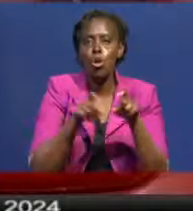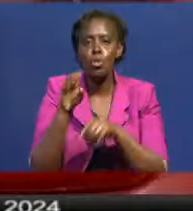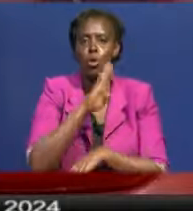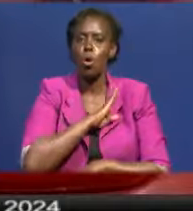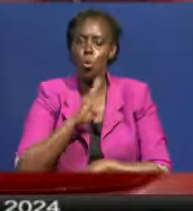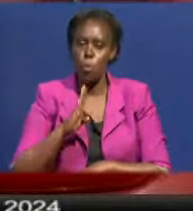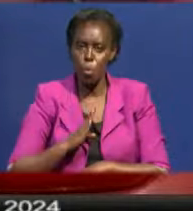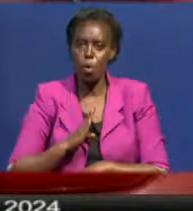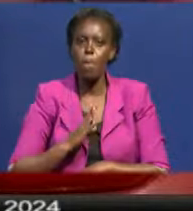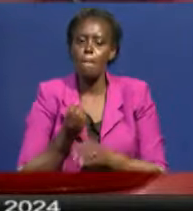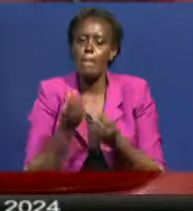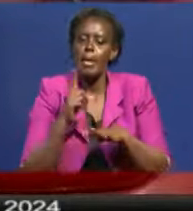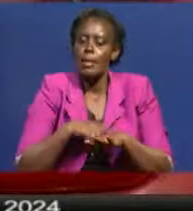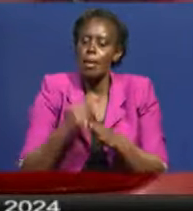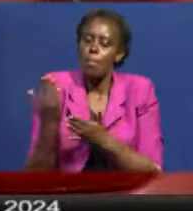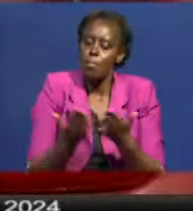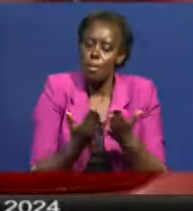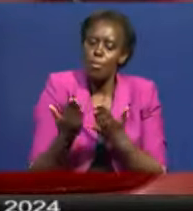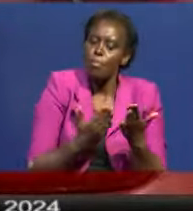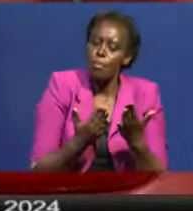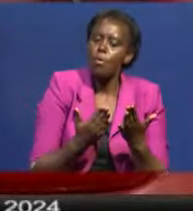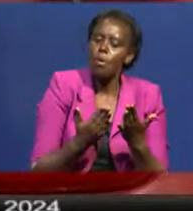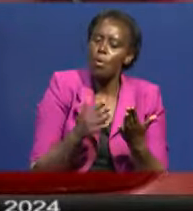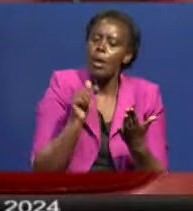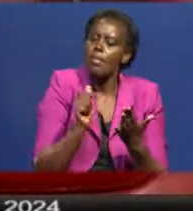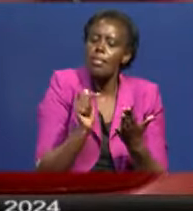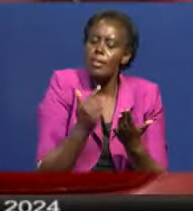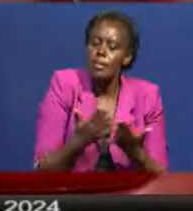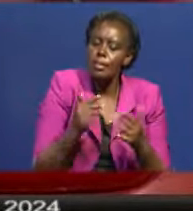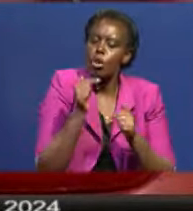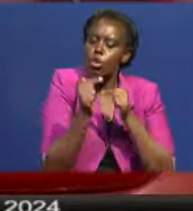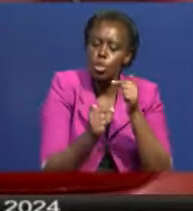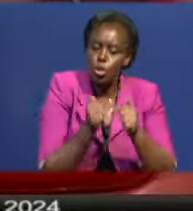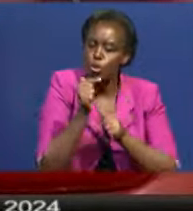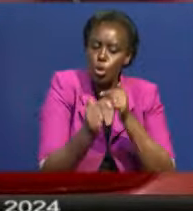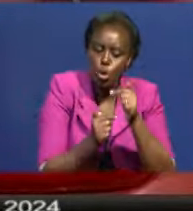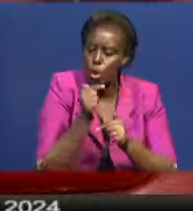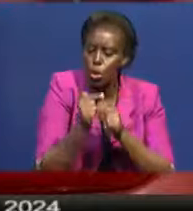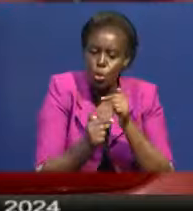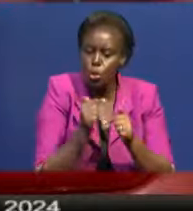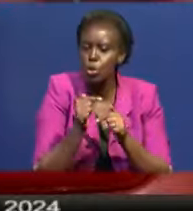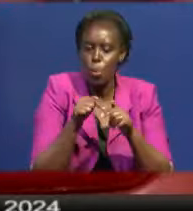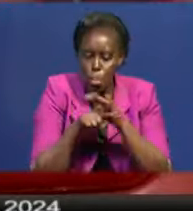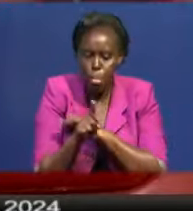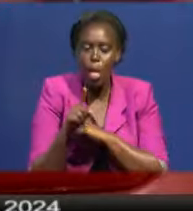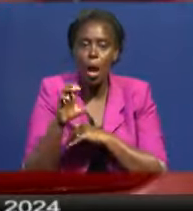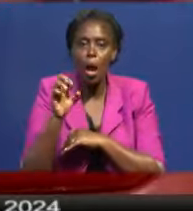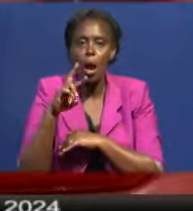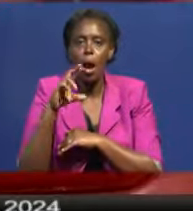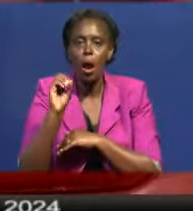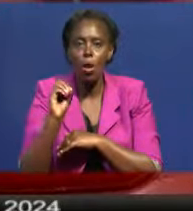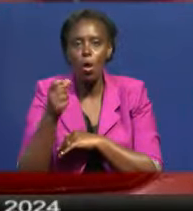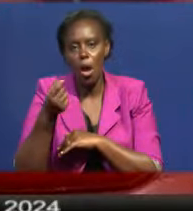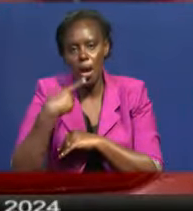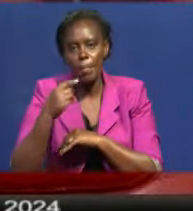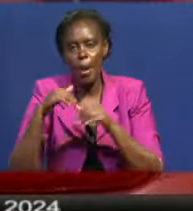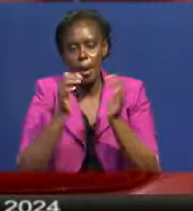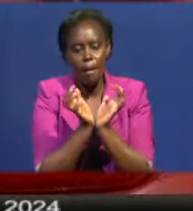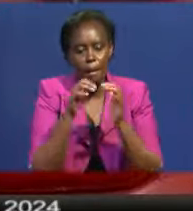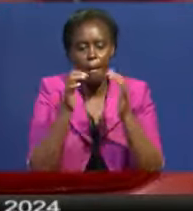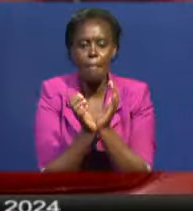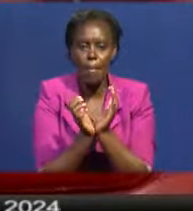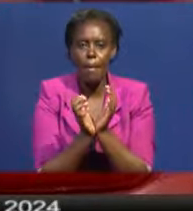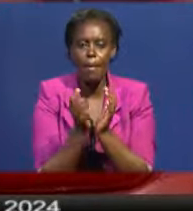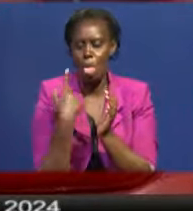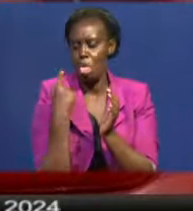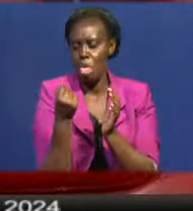Board several times. They have been incorrigible. They have continued to be in bed with the agrochemical companies. And in fact,